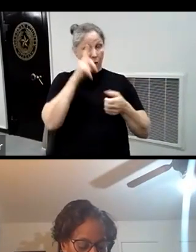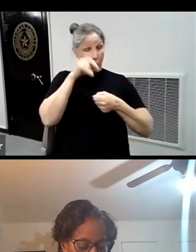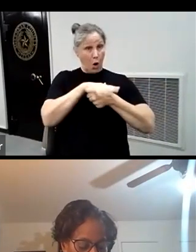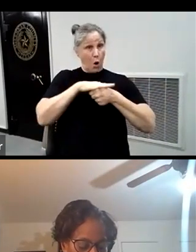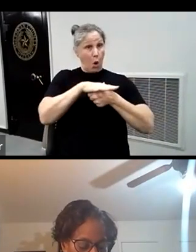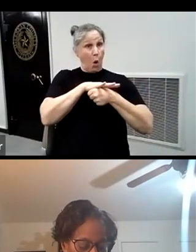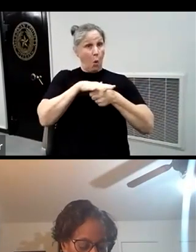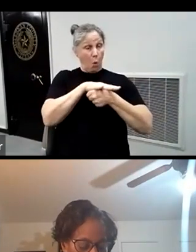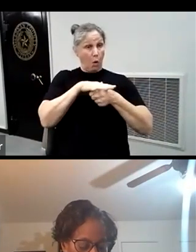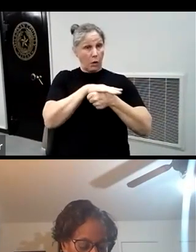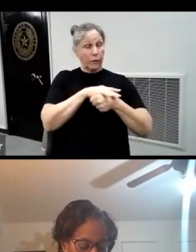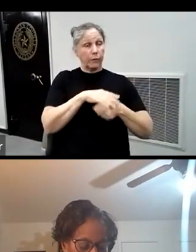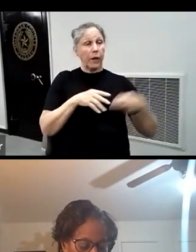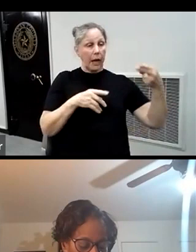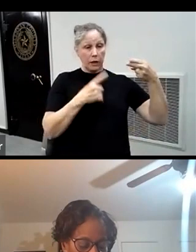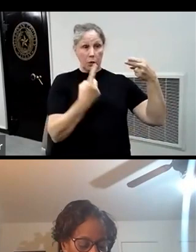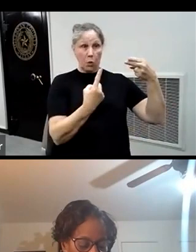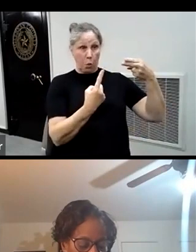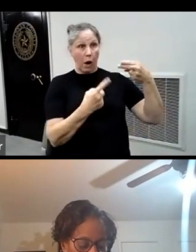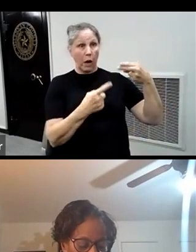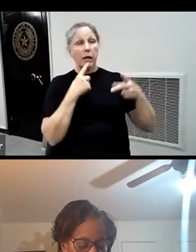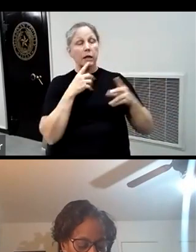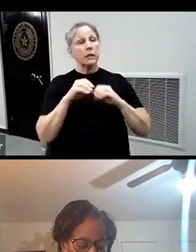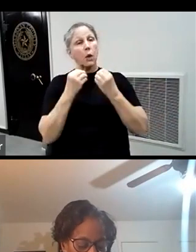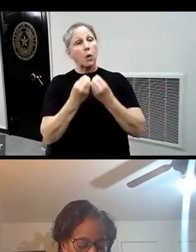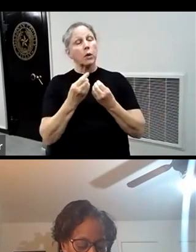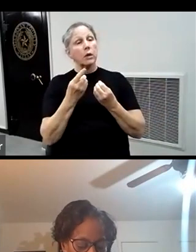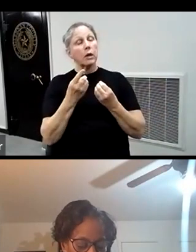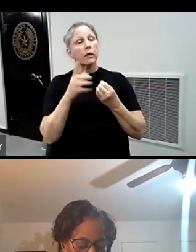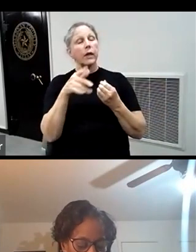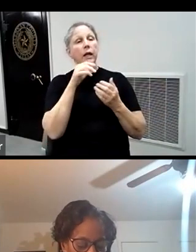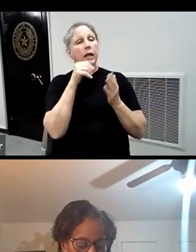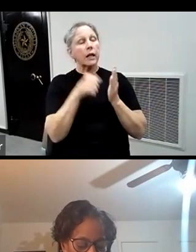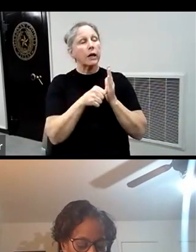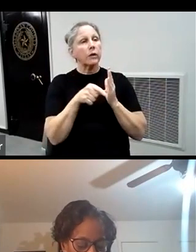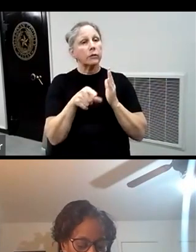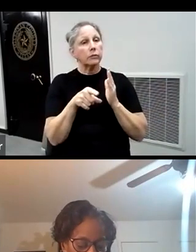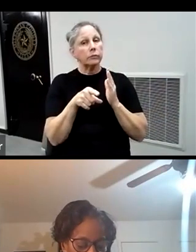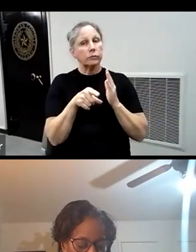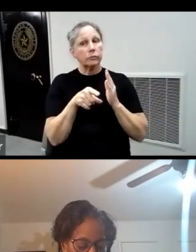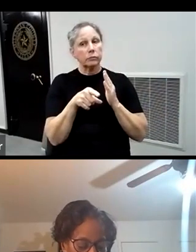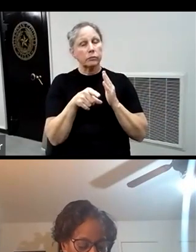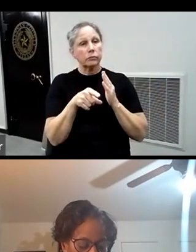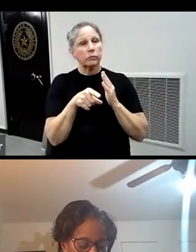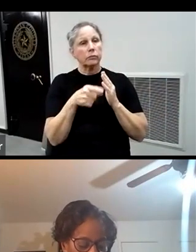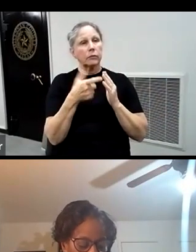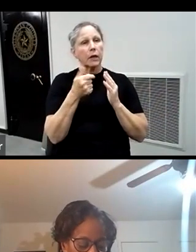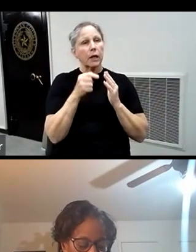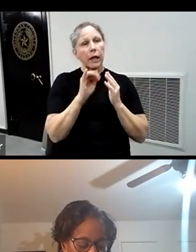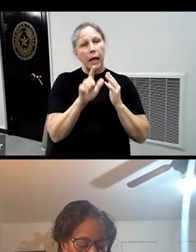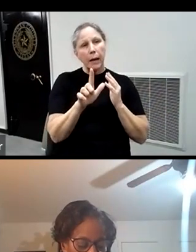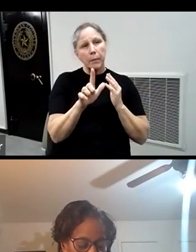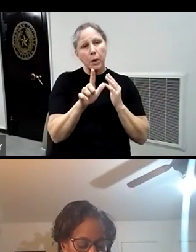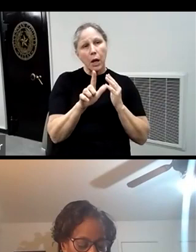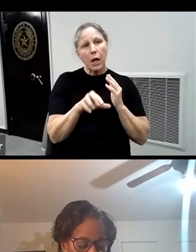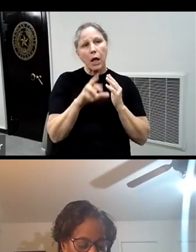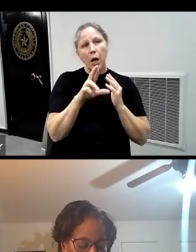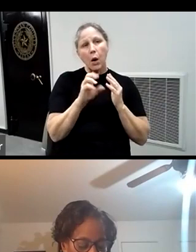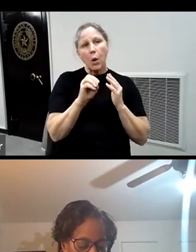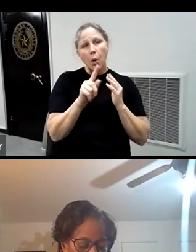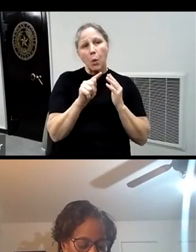agreements. Under H1 is authorization of engagement letter with Gabriel